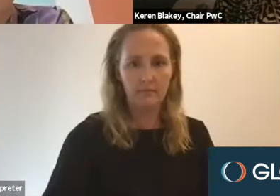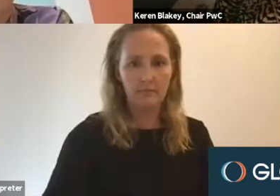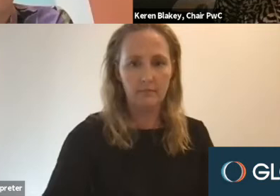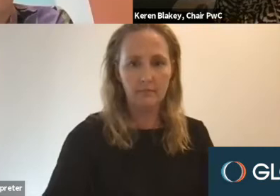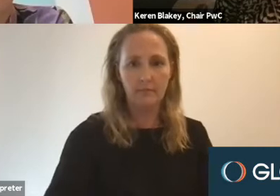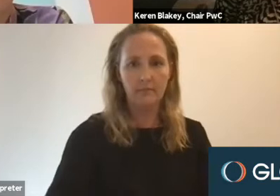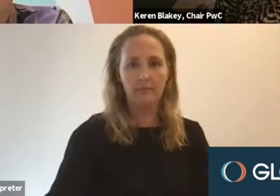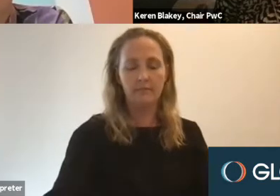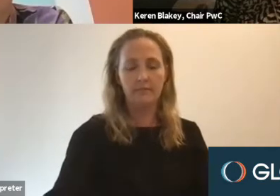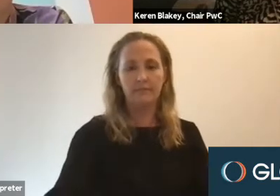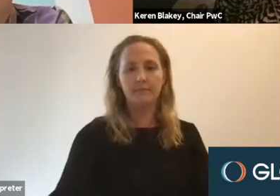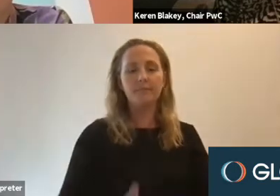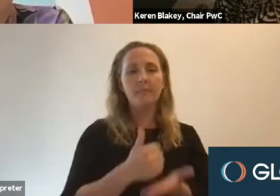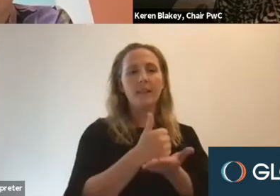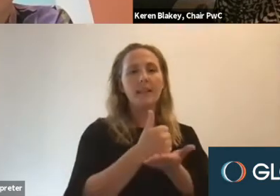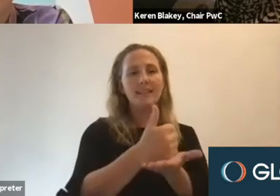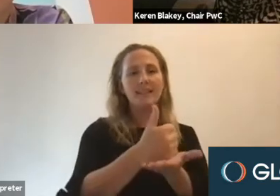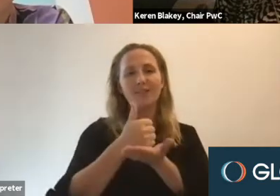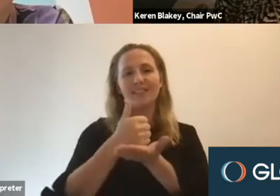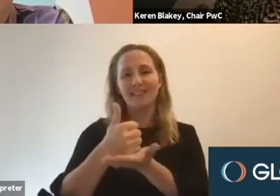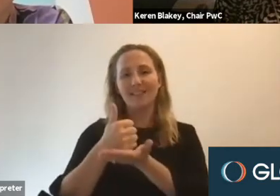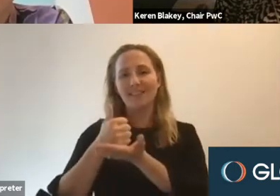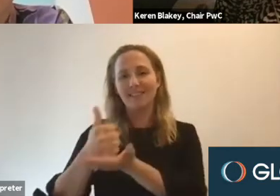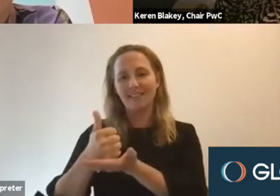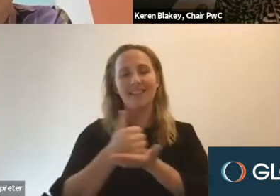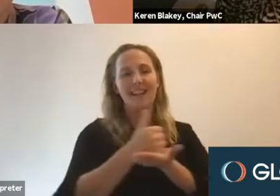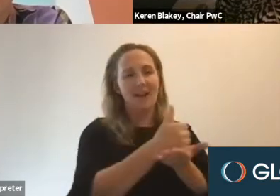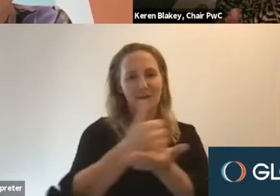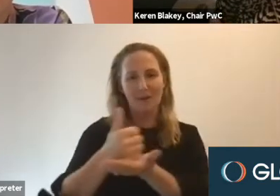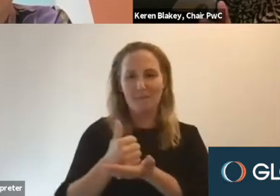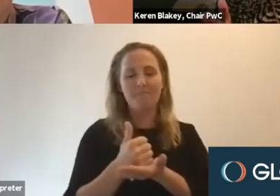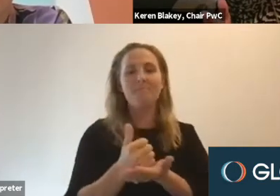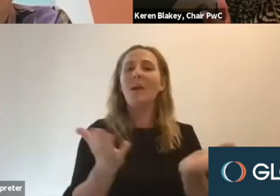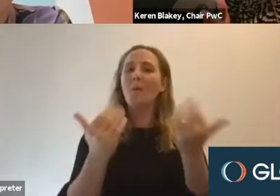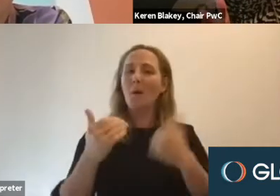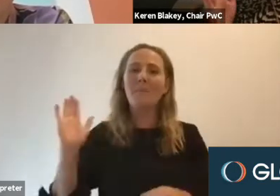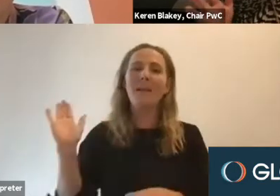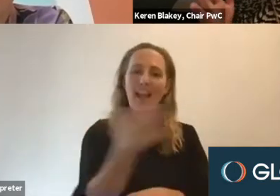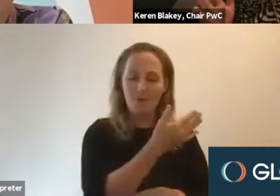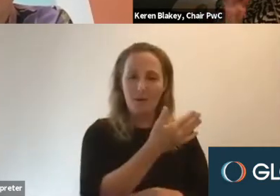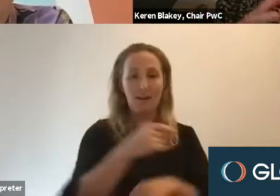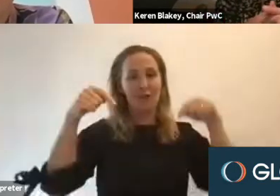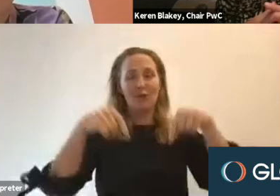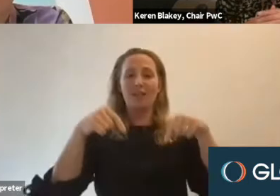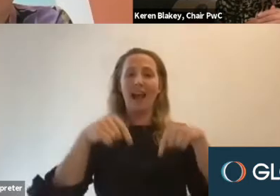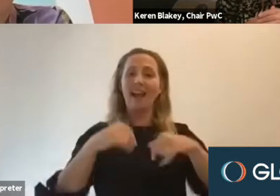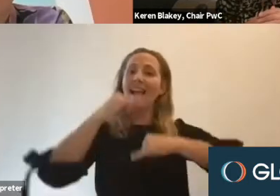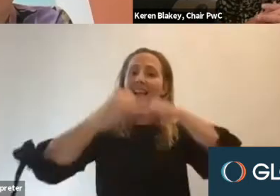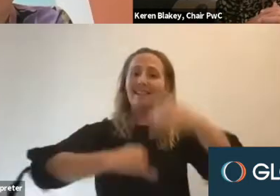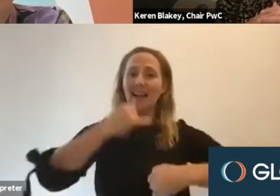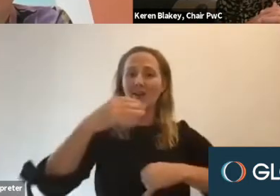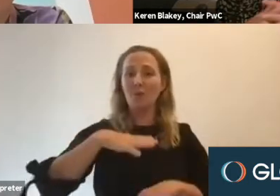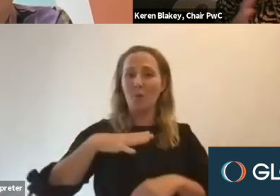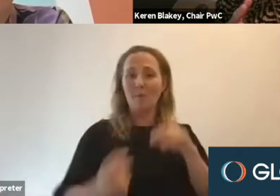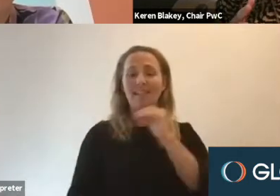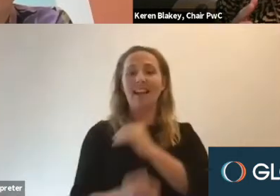Tēnā koutou katoa. I'd like to welcome everybody to today's International Women's event held